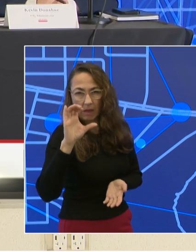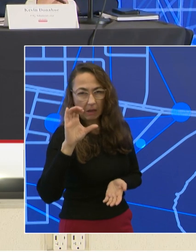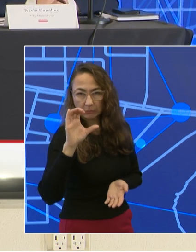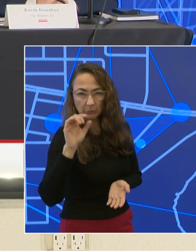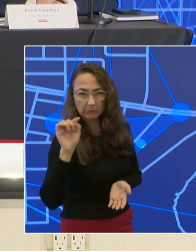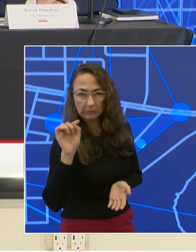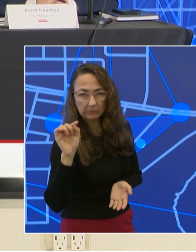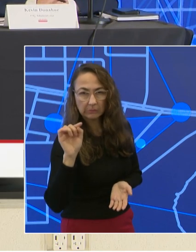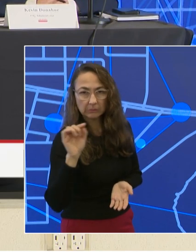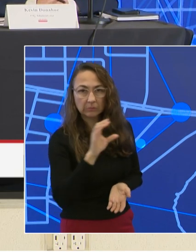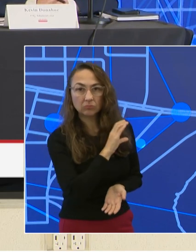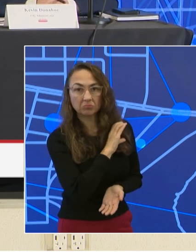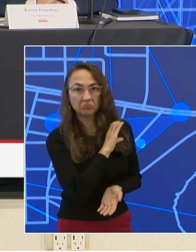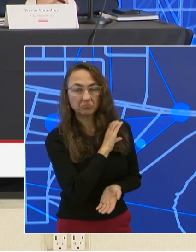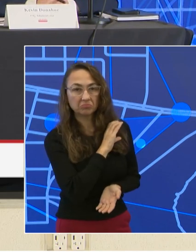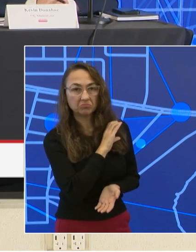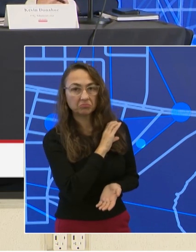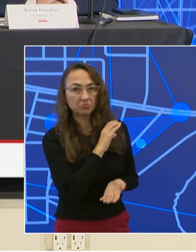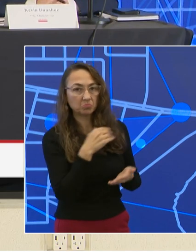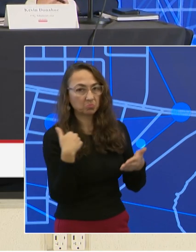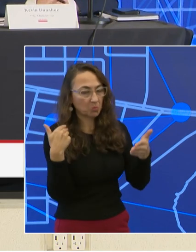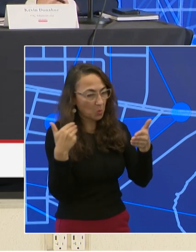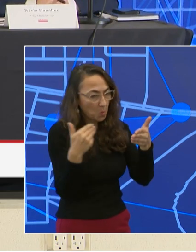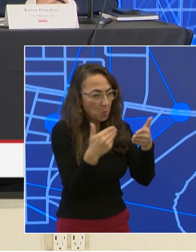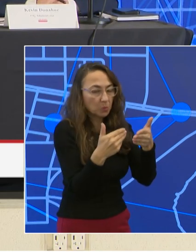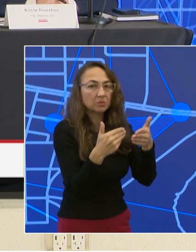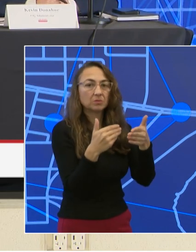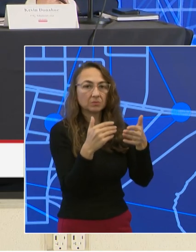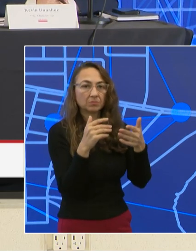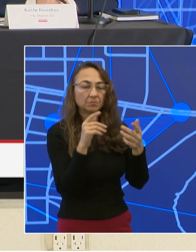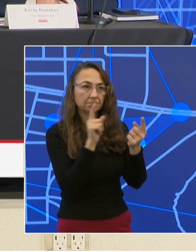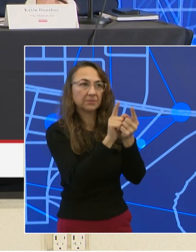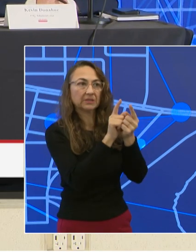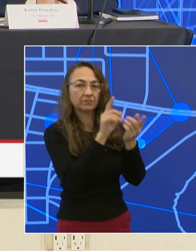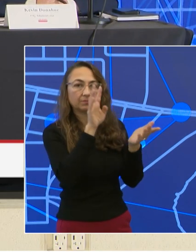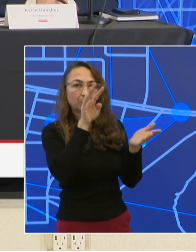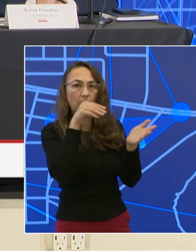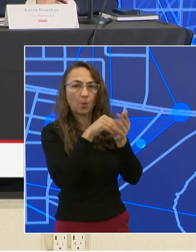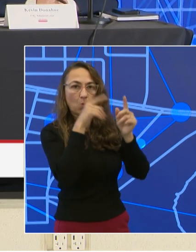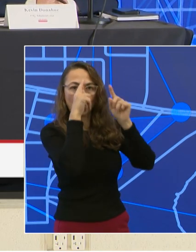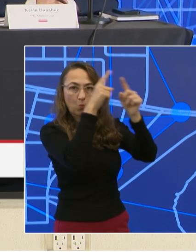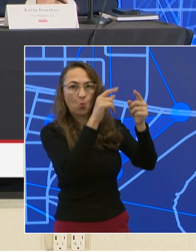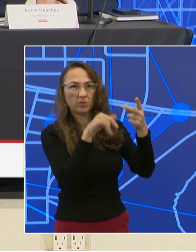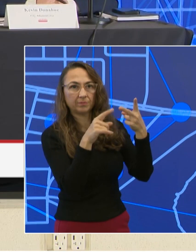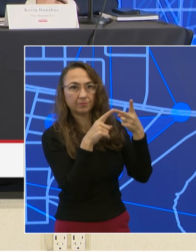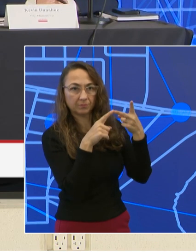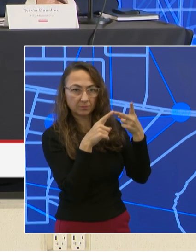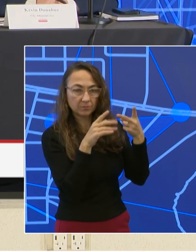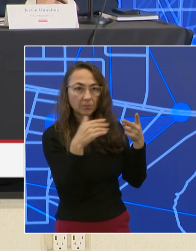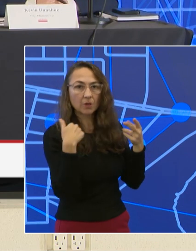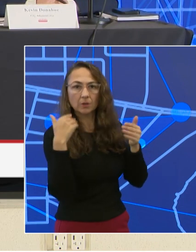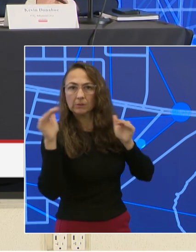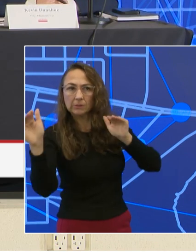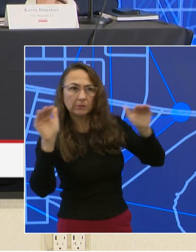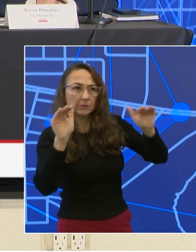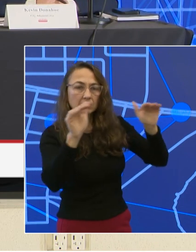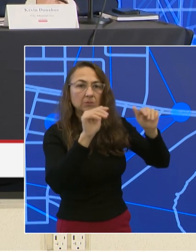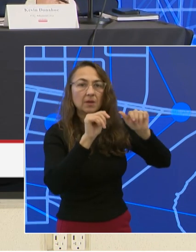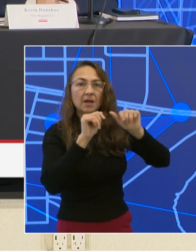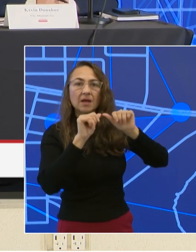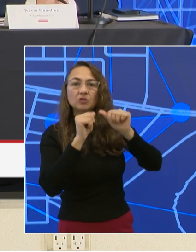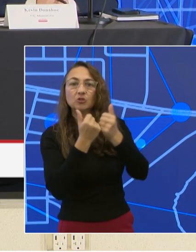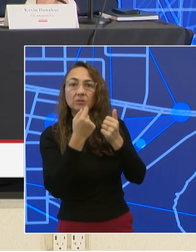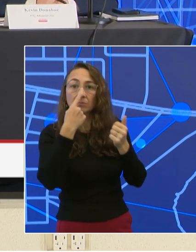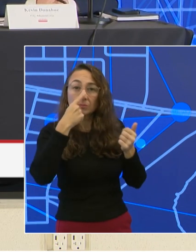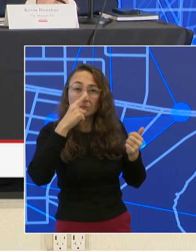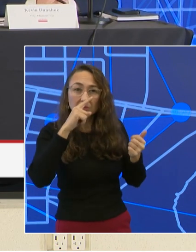also received requests from other police agencies across the U.S. asking if they could participate in the inauguration. So